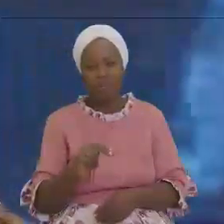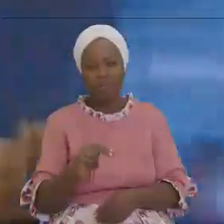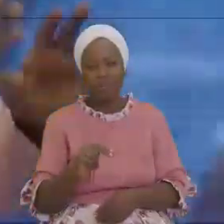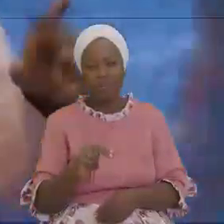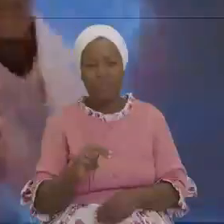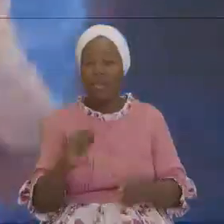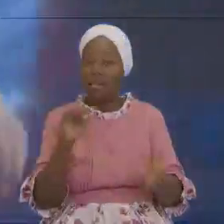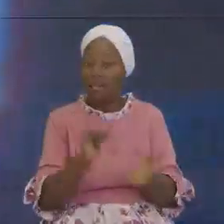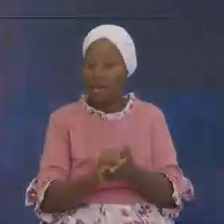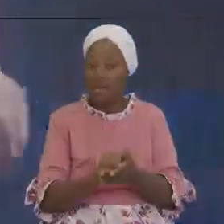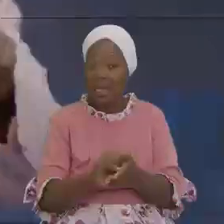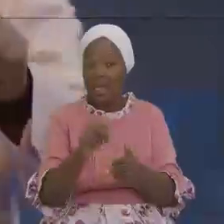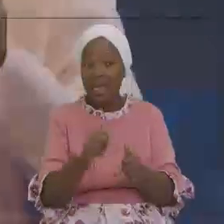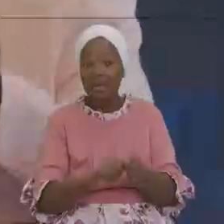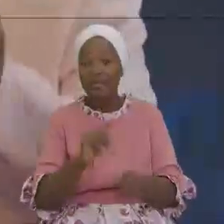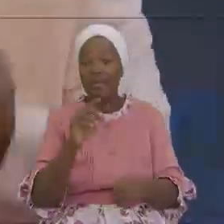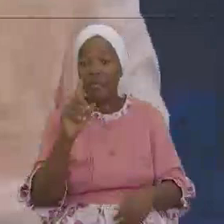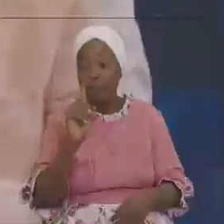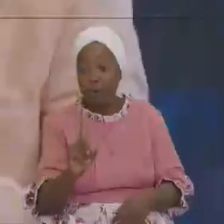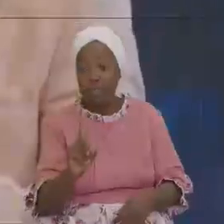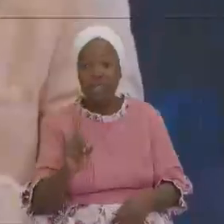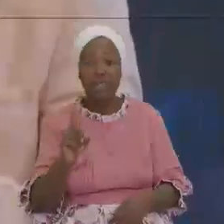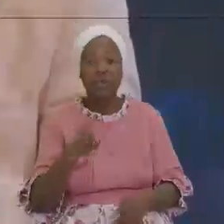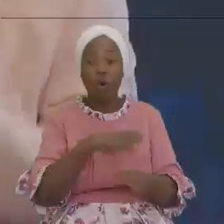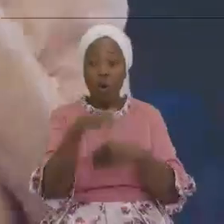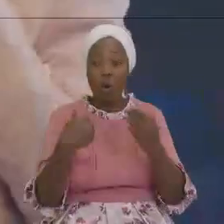that everybody all should accept